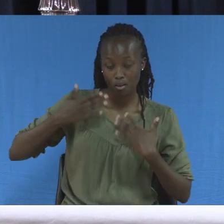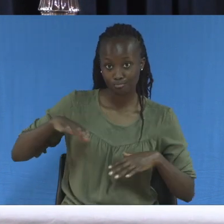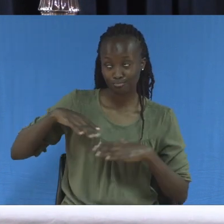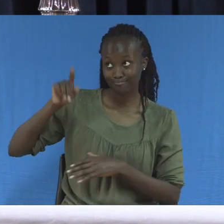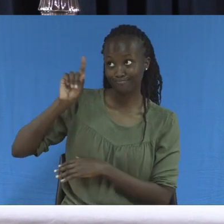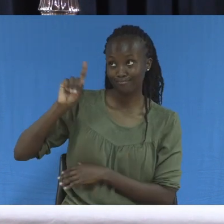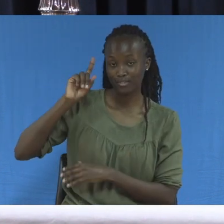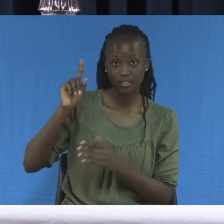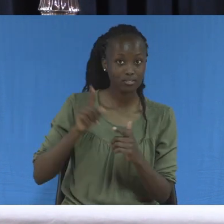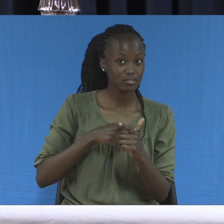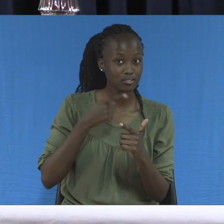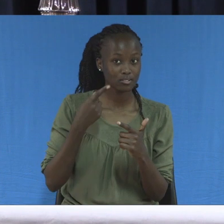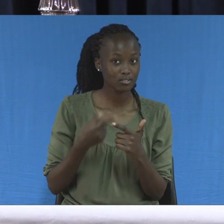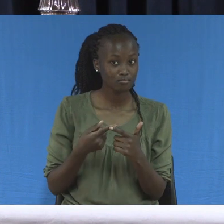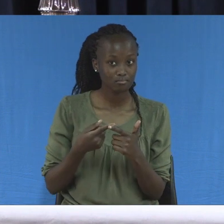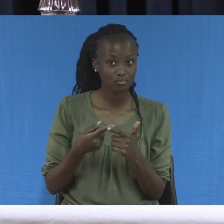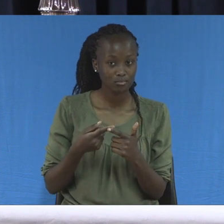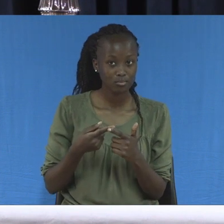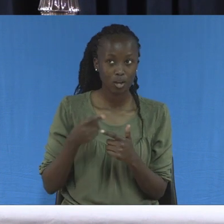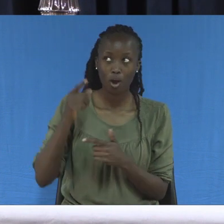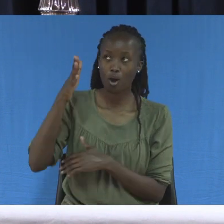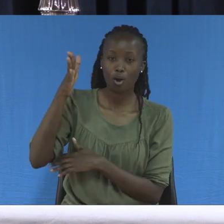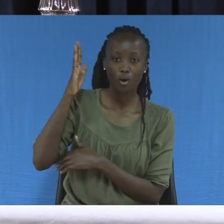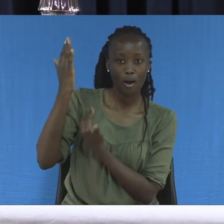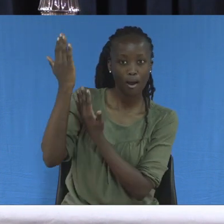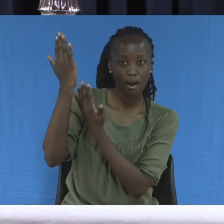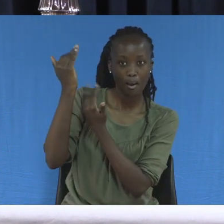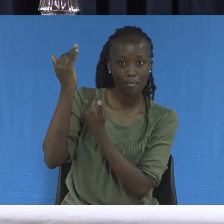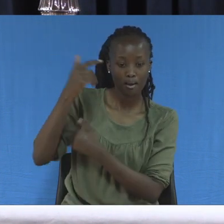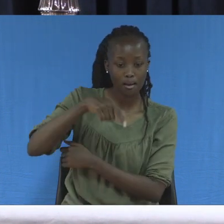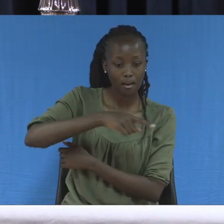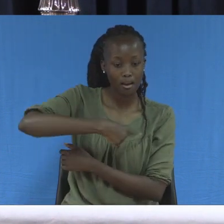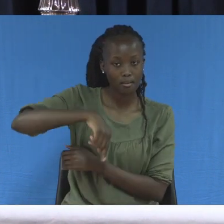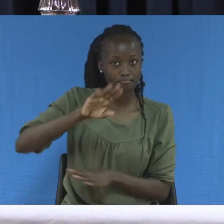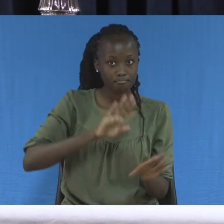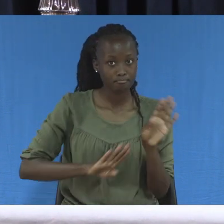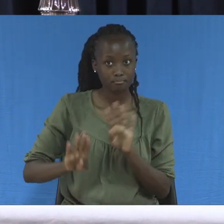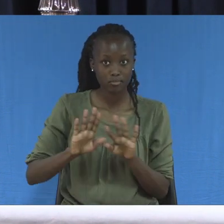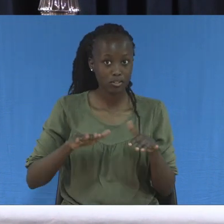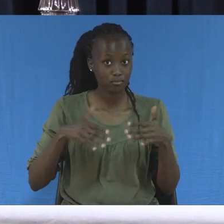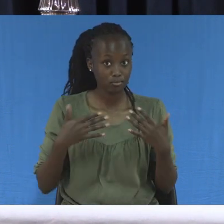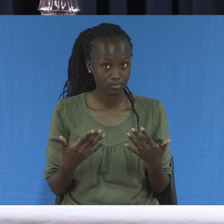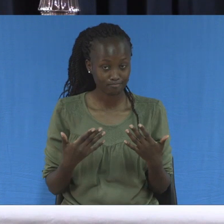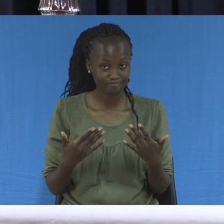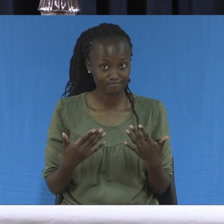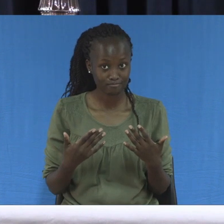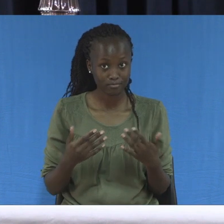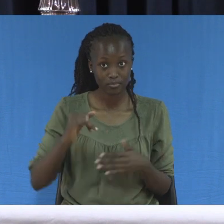people. Then what does he expect from us? And